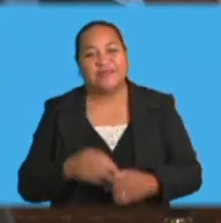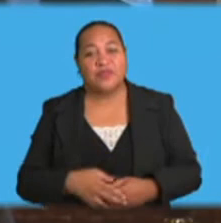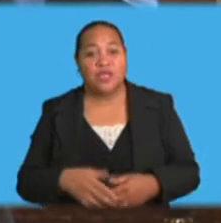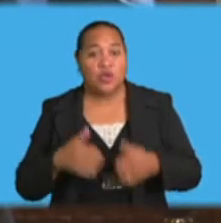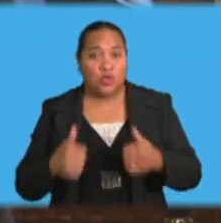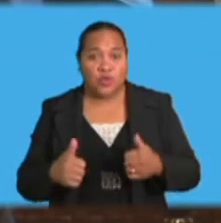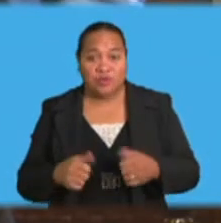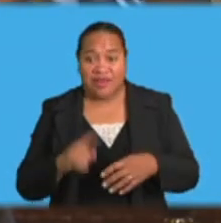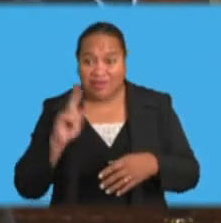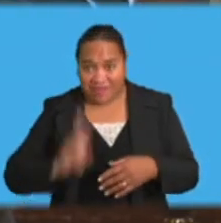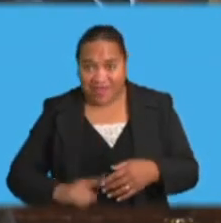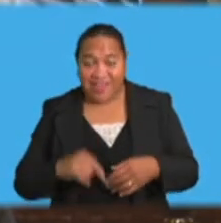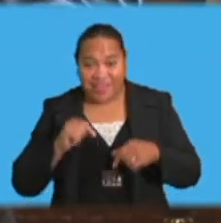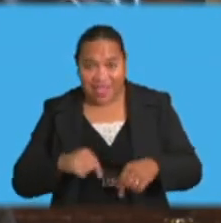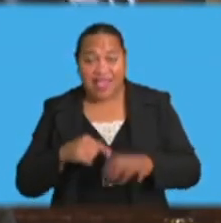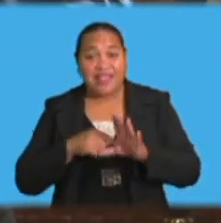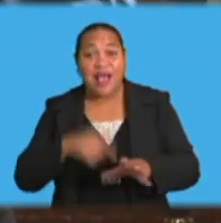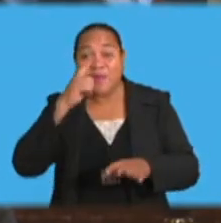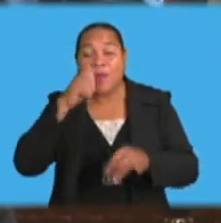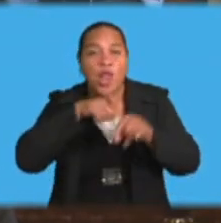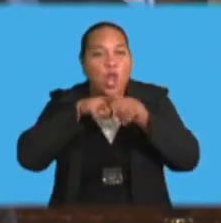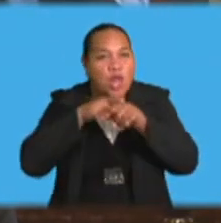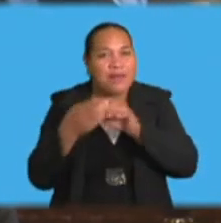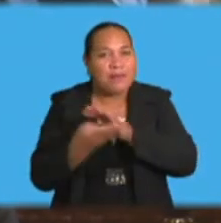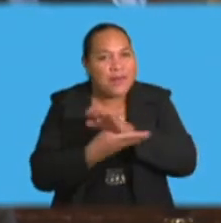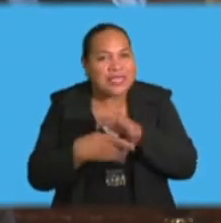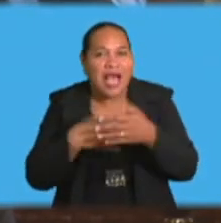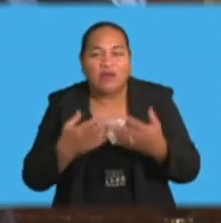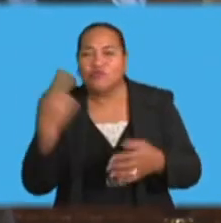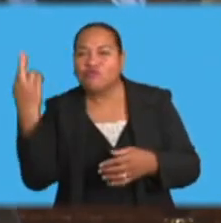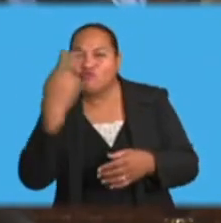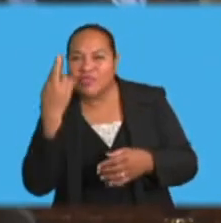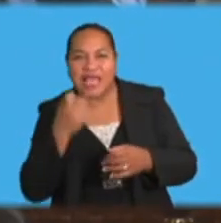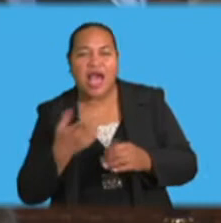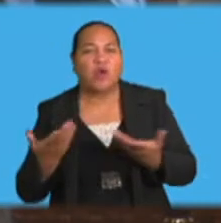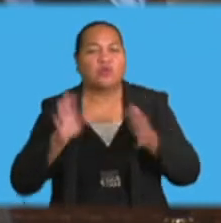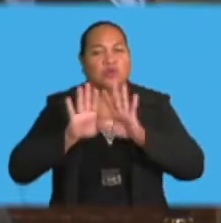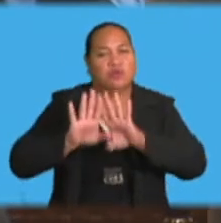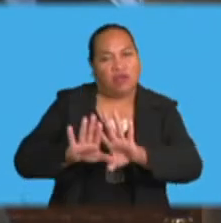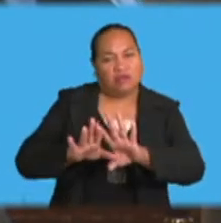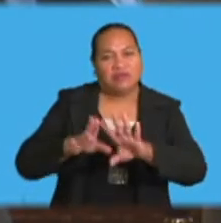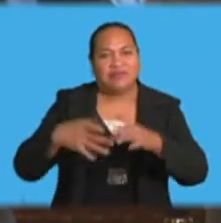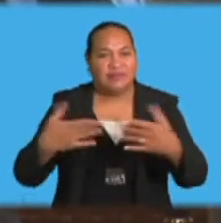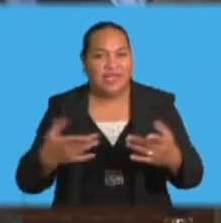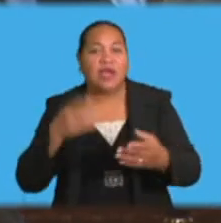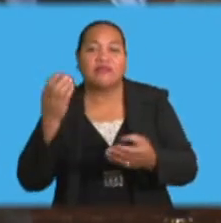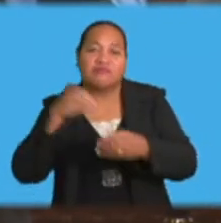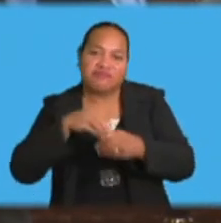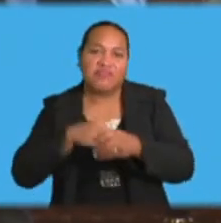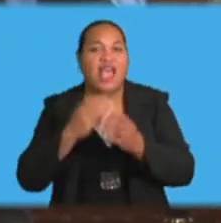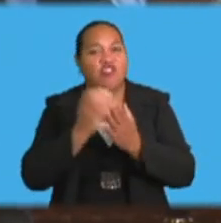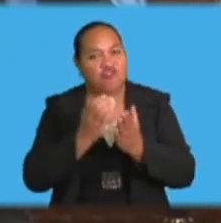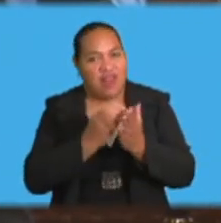today, young workers are learning about the basics of risk prevention at school and college. If you look at a lot of the curricula that we now have in